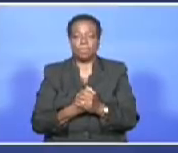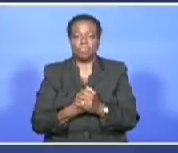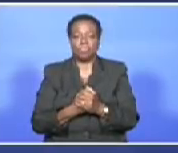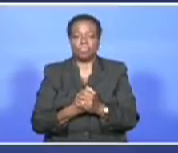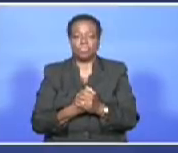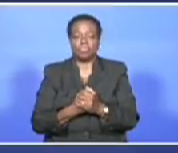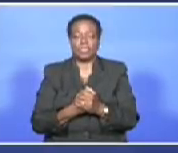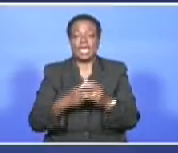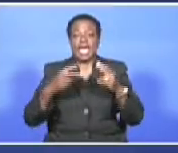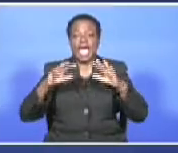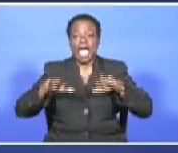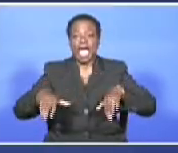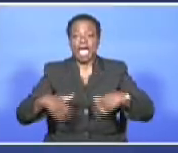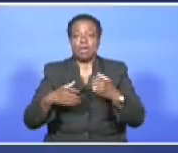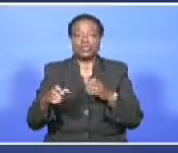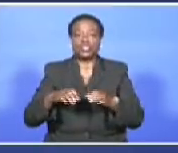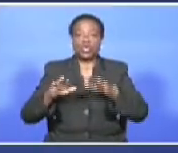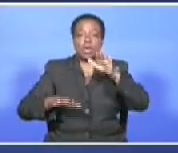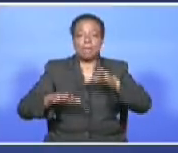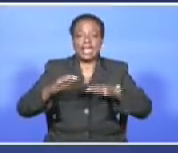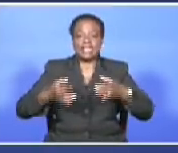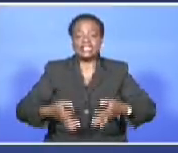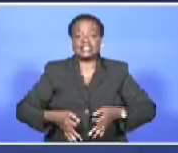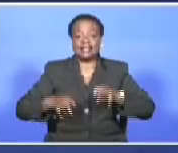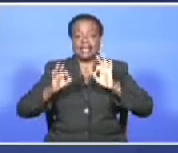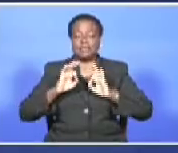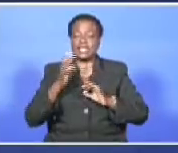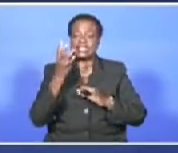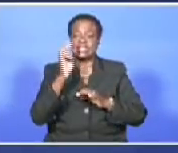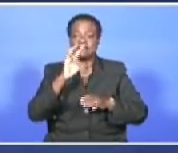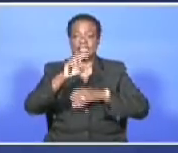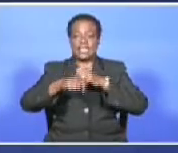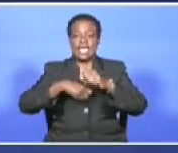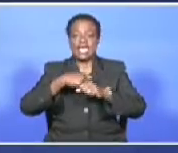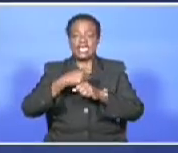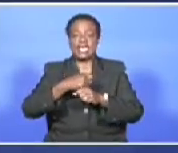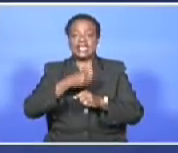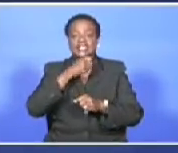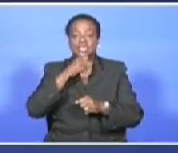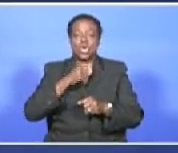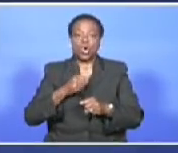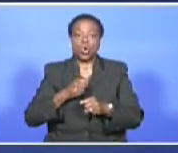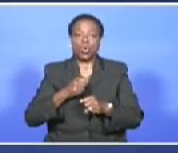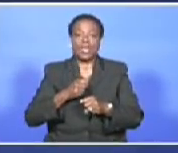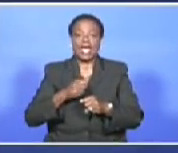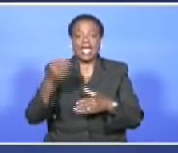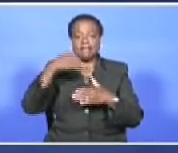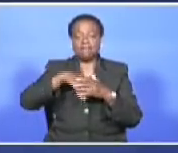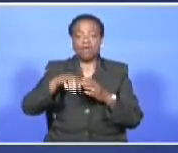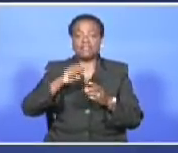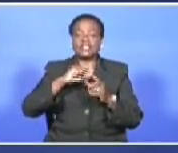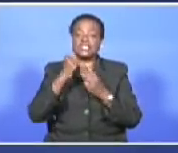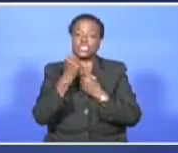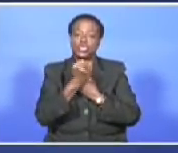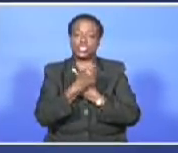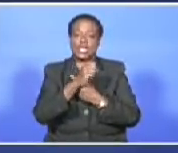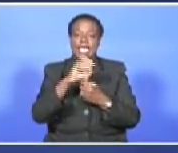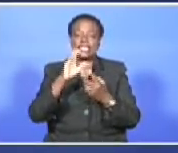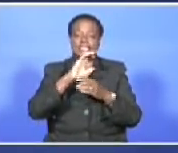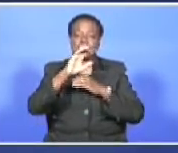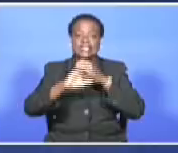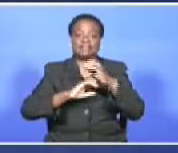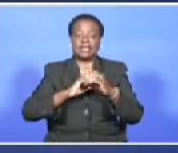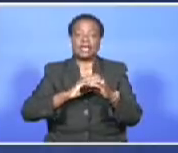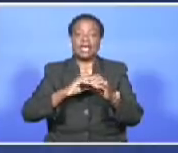Well, how do you balance your life when you're a 17-year-old student heavily involved in social and civic clubs and achieve a 3.5 grade point